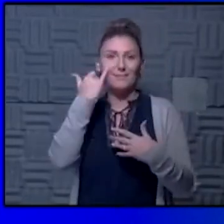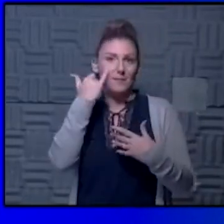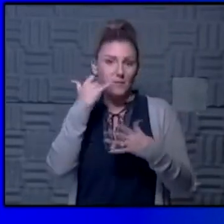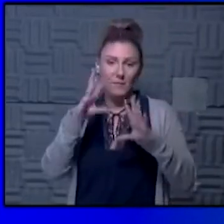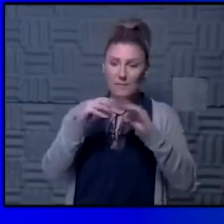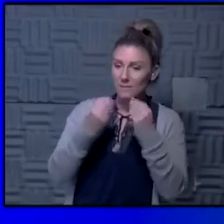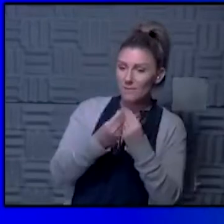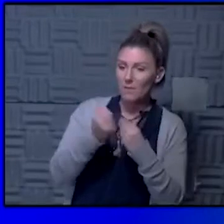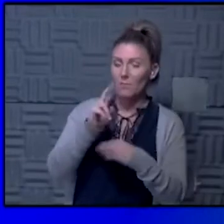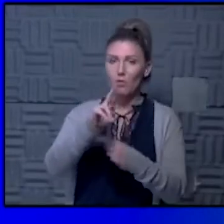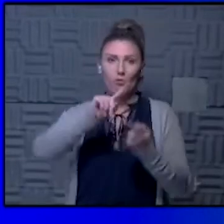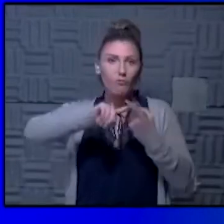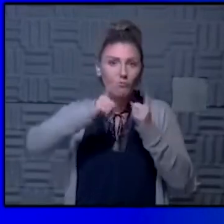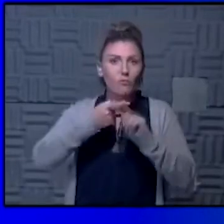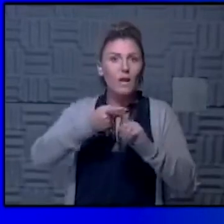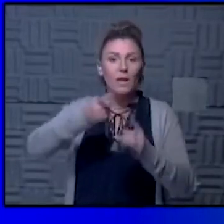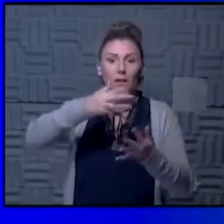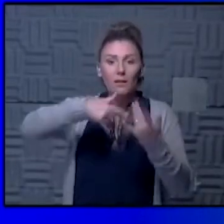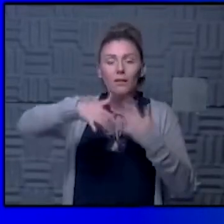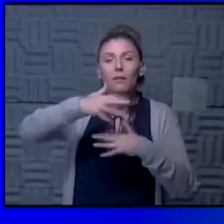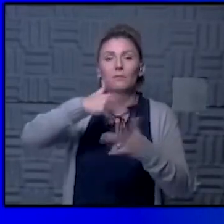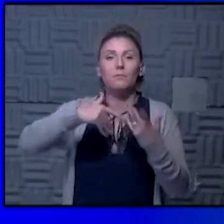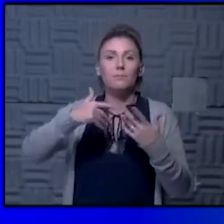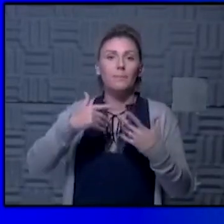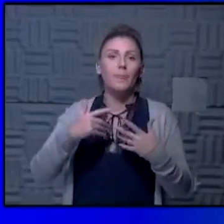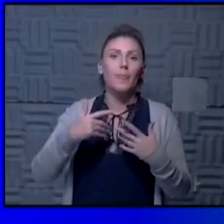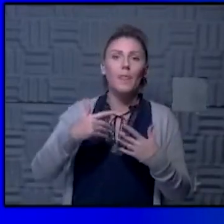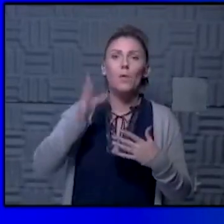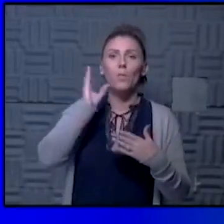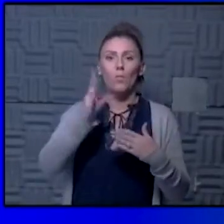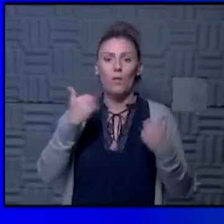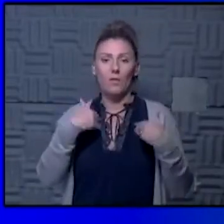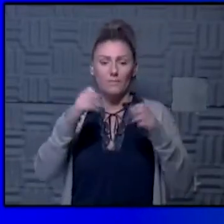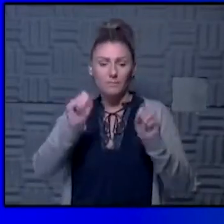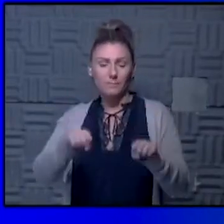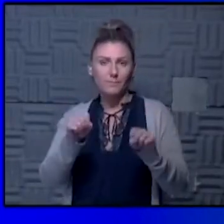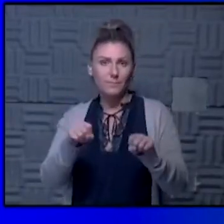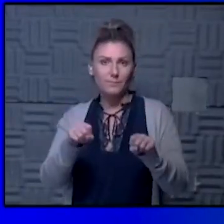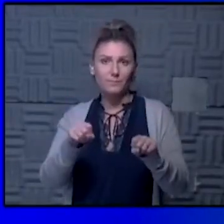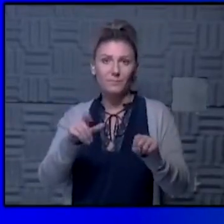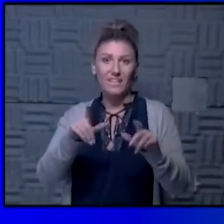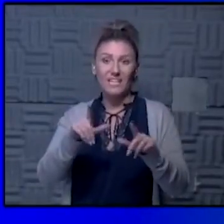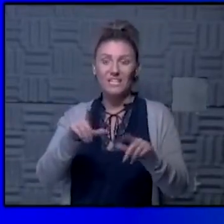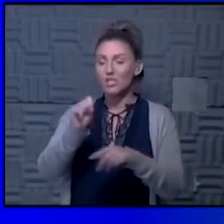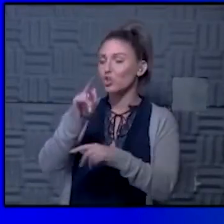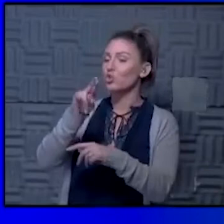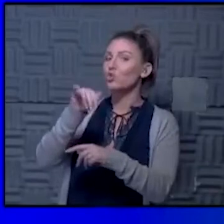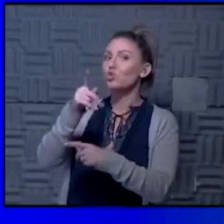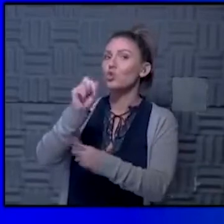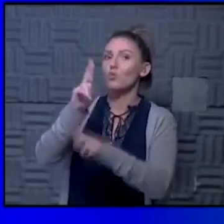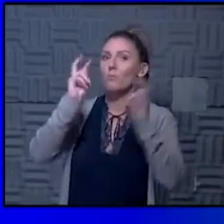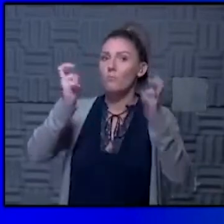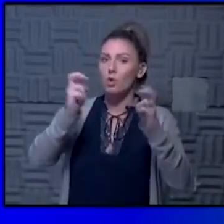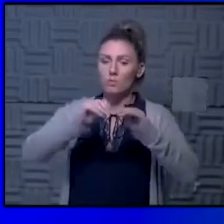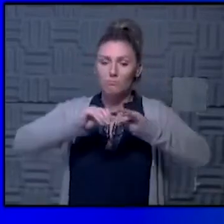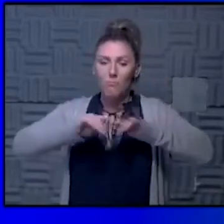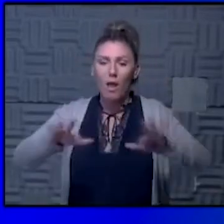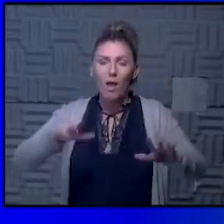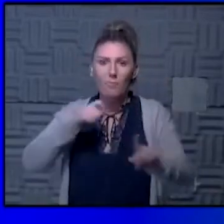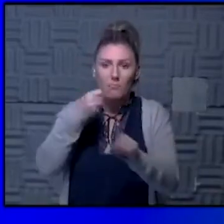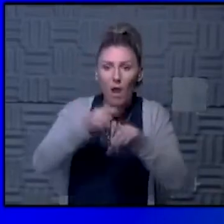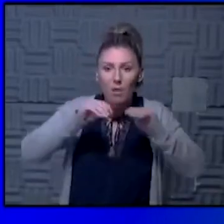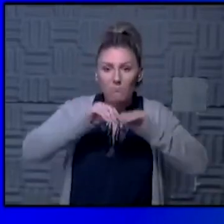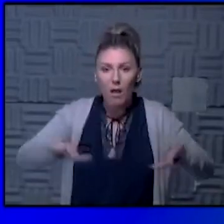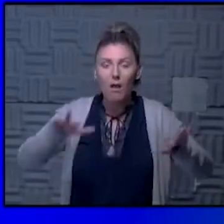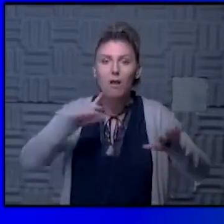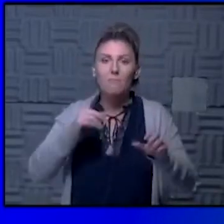family gatherings or friend gatherings, does have the potential to have that super spreading or have a majority of those